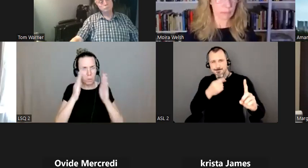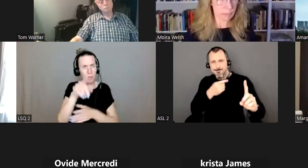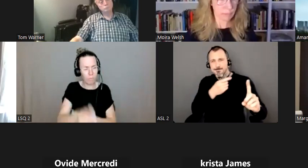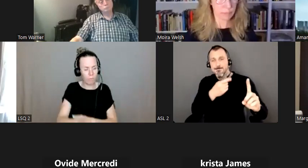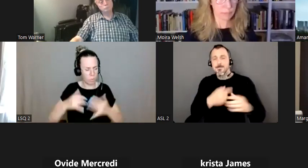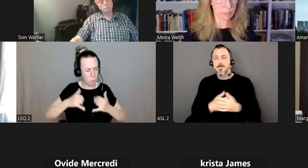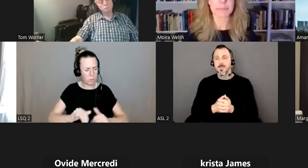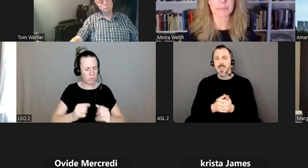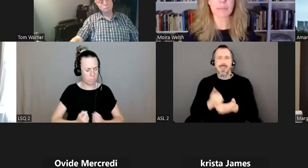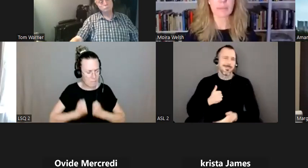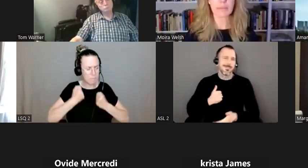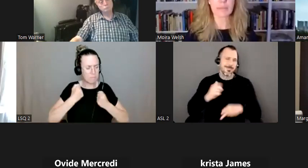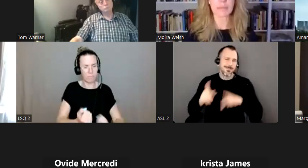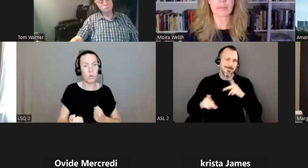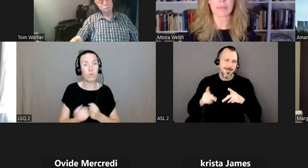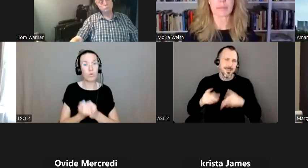know that this is a big deal.